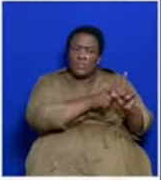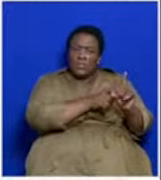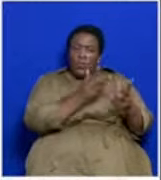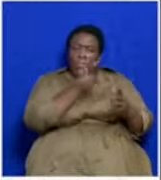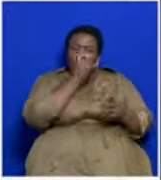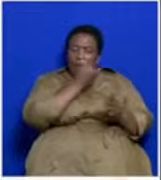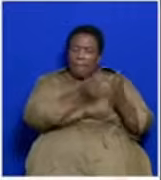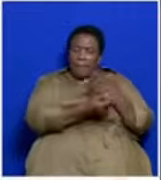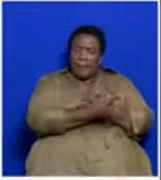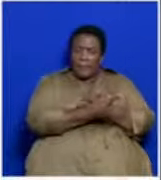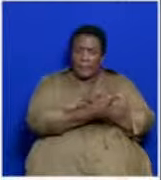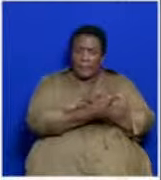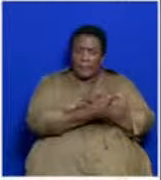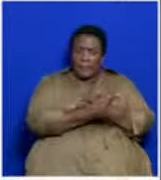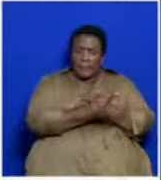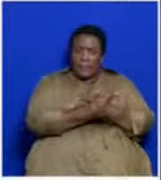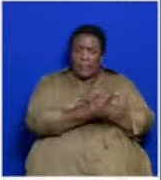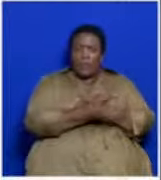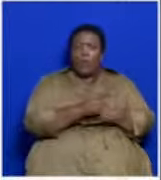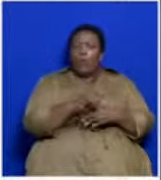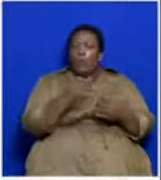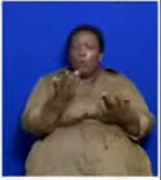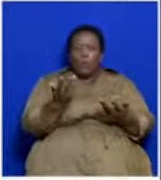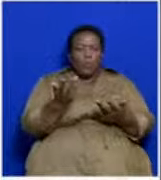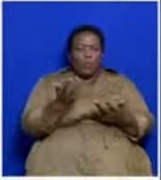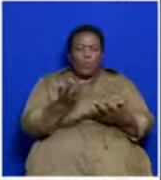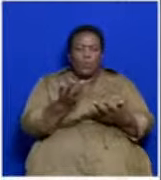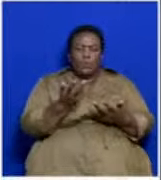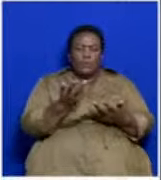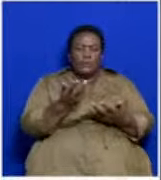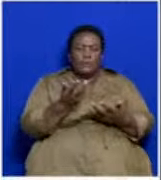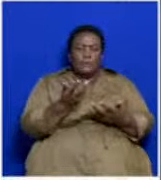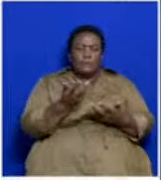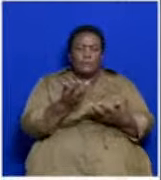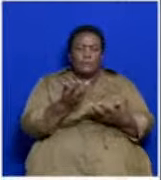the seizure of the semi-precious stones took place?